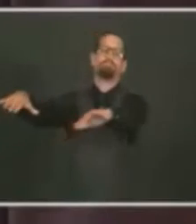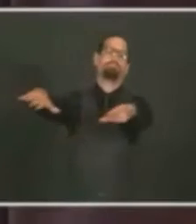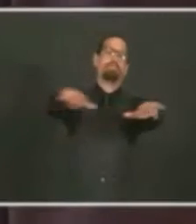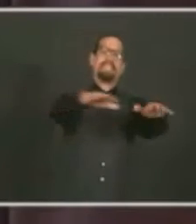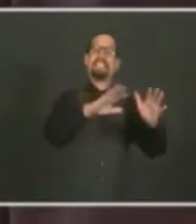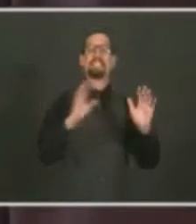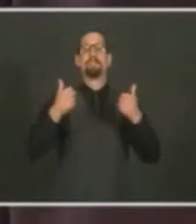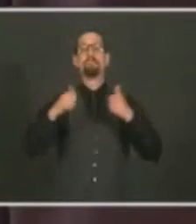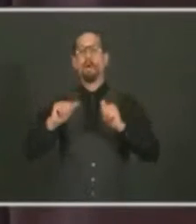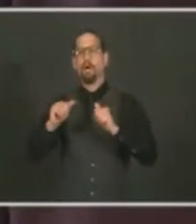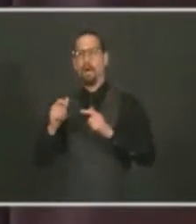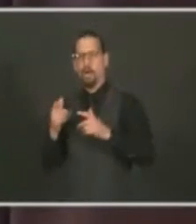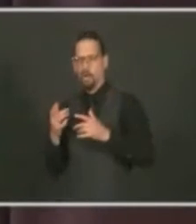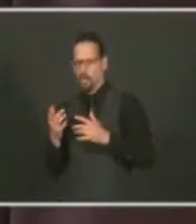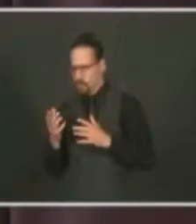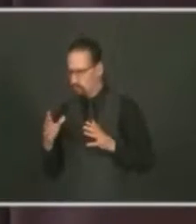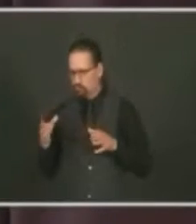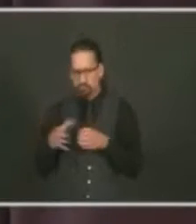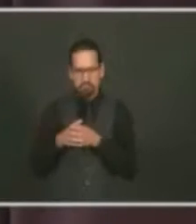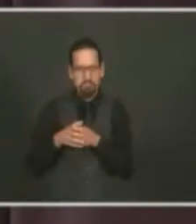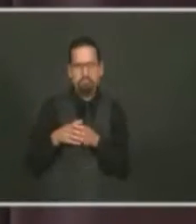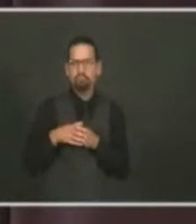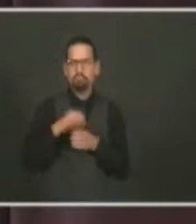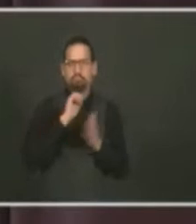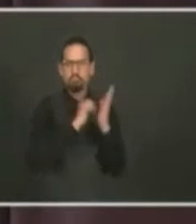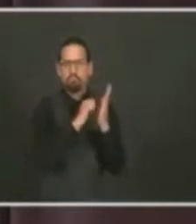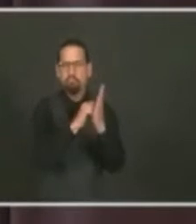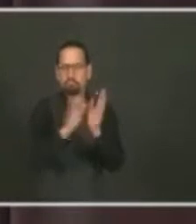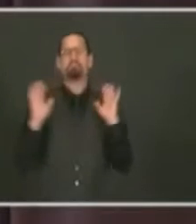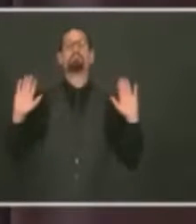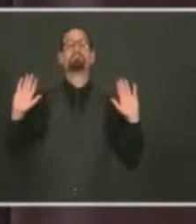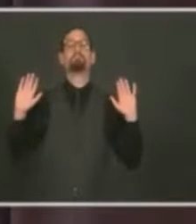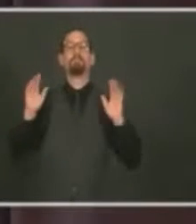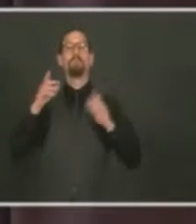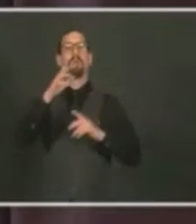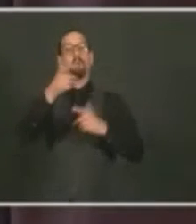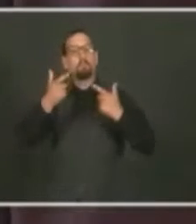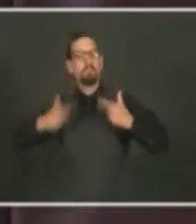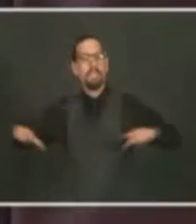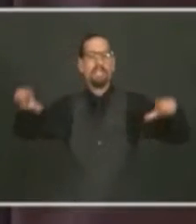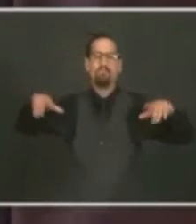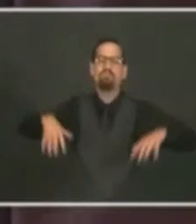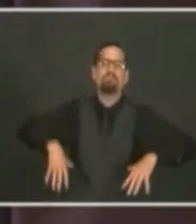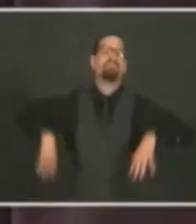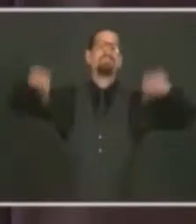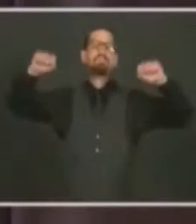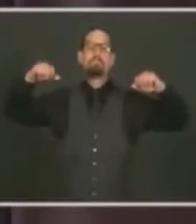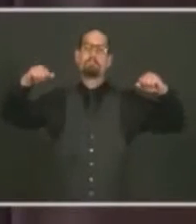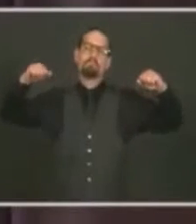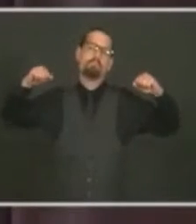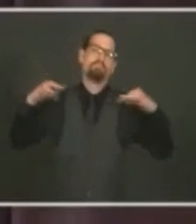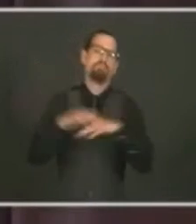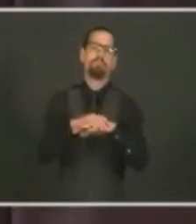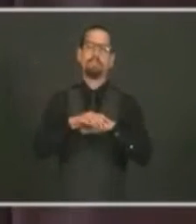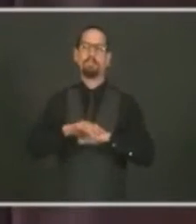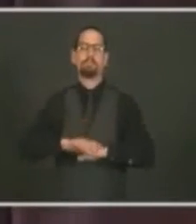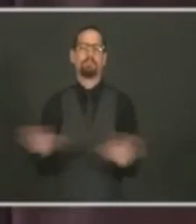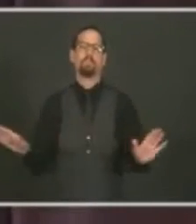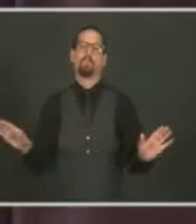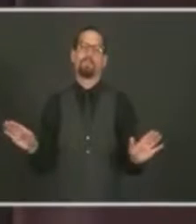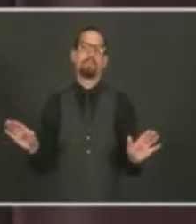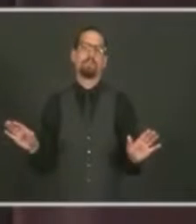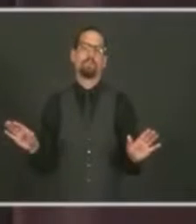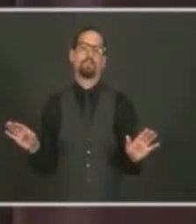big parties. No house parties. No house parties. We are going to be on high alert for big Halloween